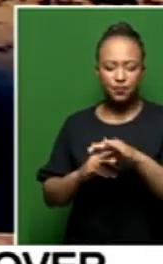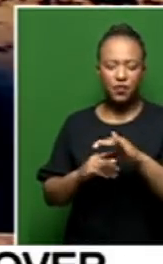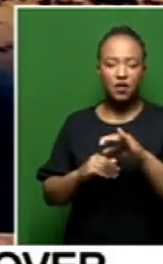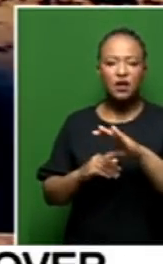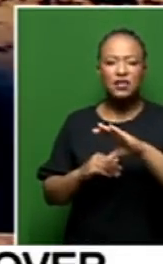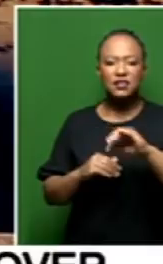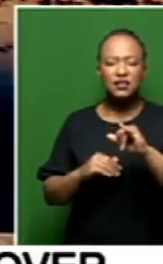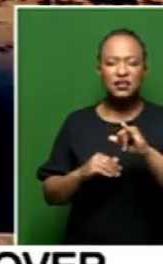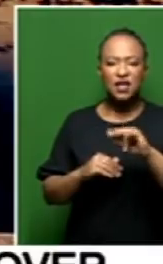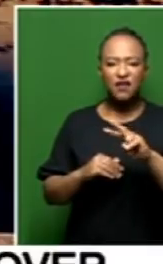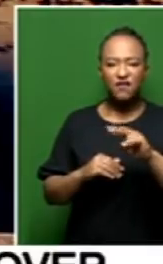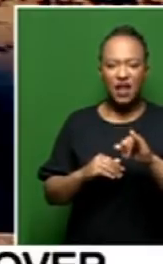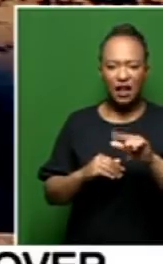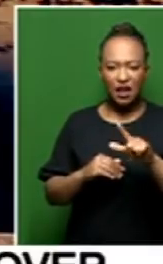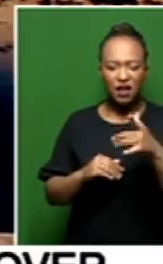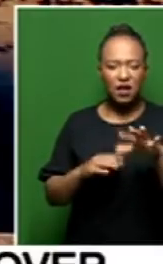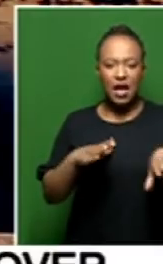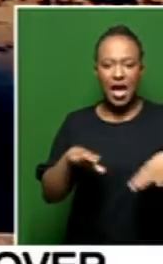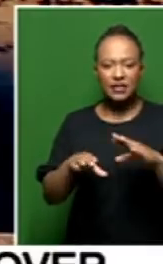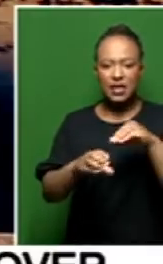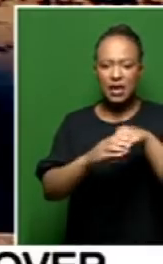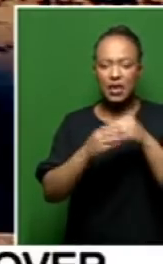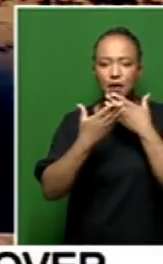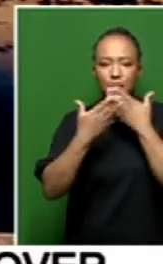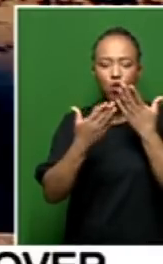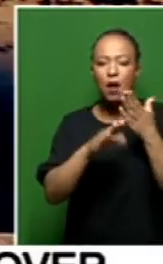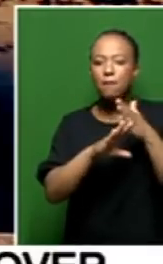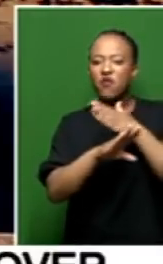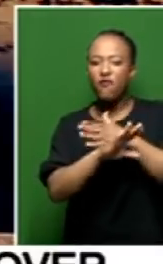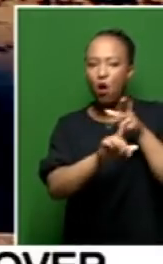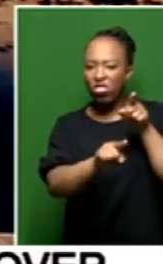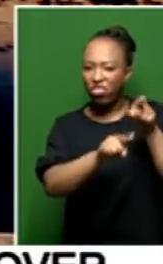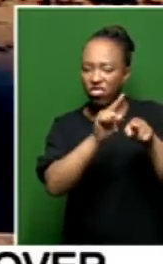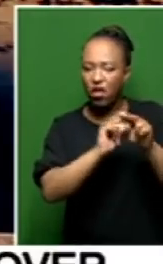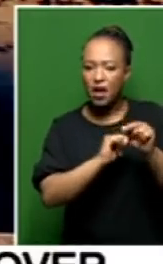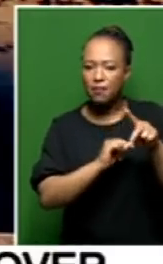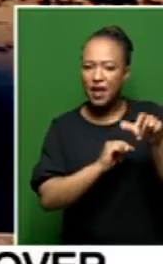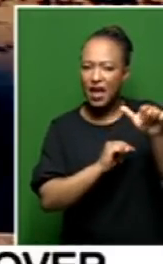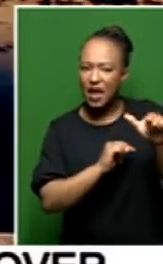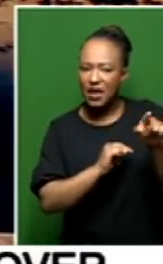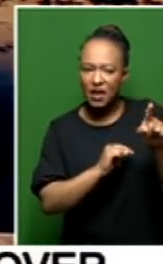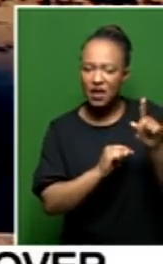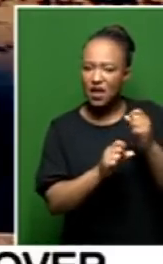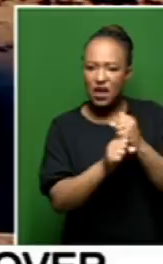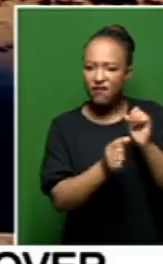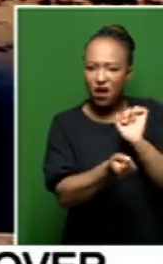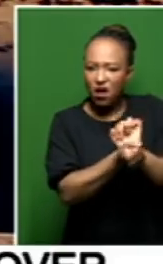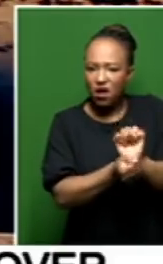those who have been fingered previously, the lack of action from the NPA side in terms of